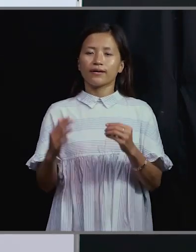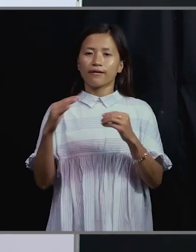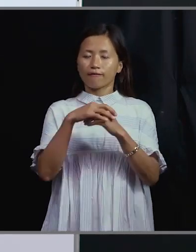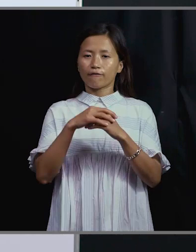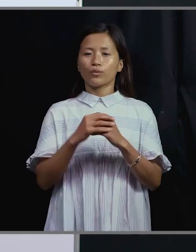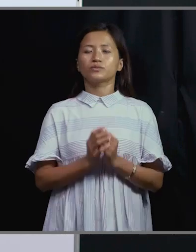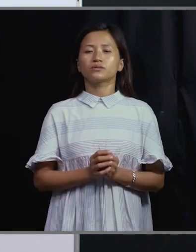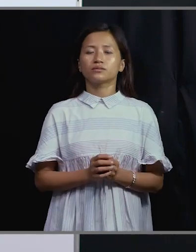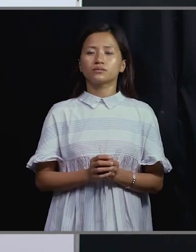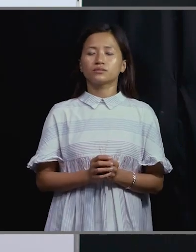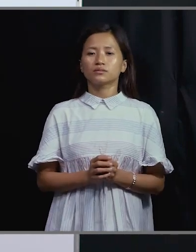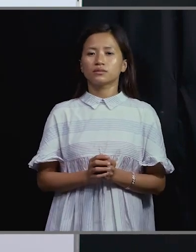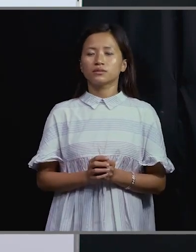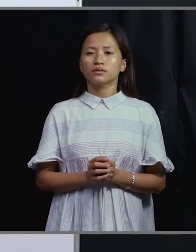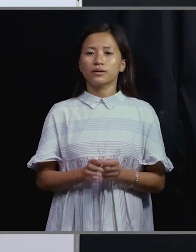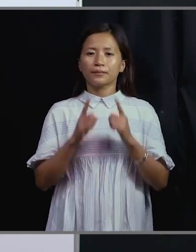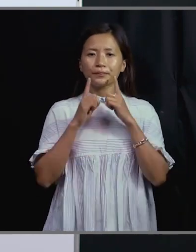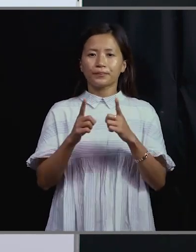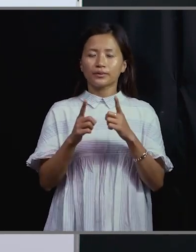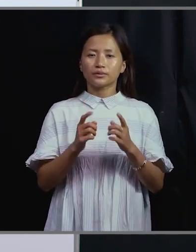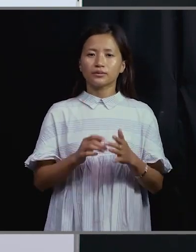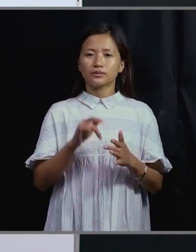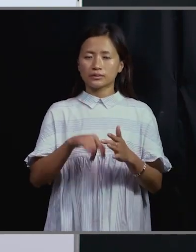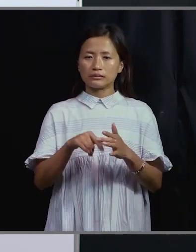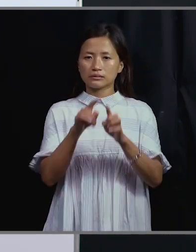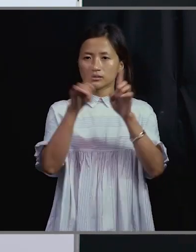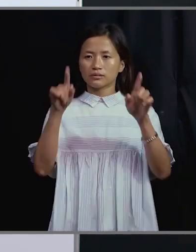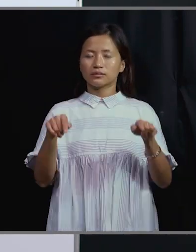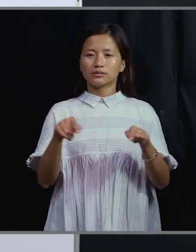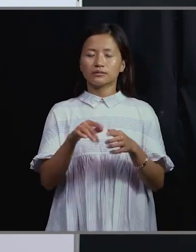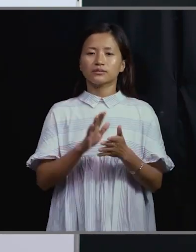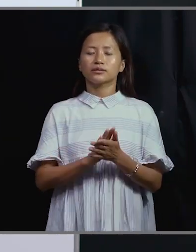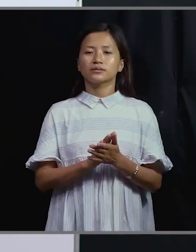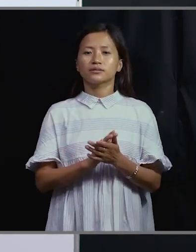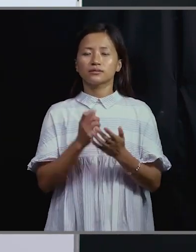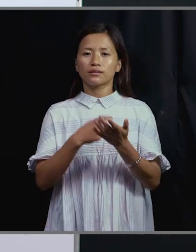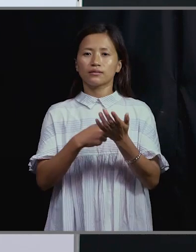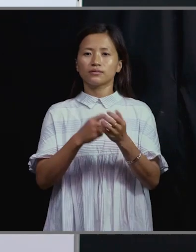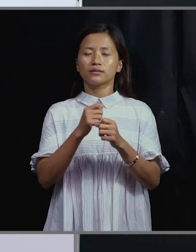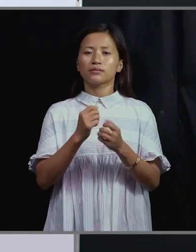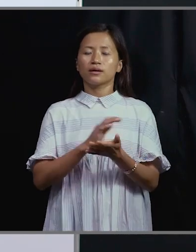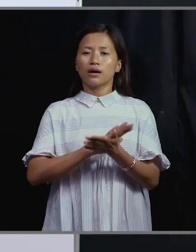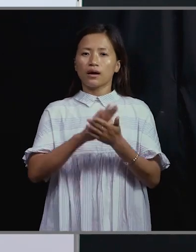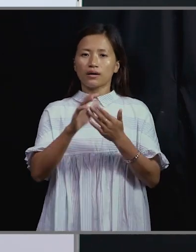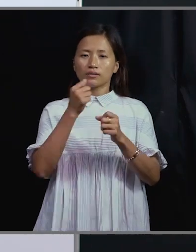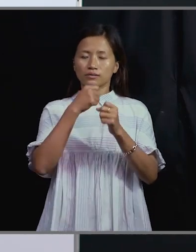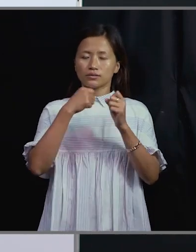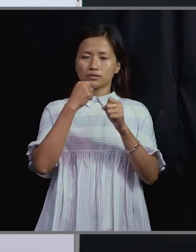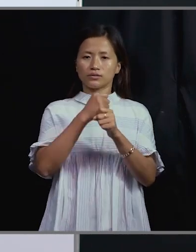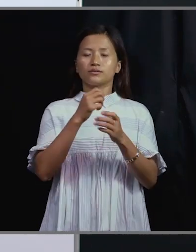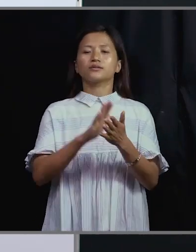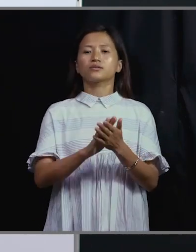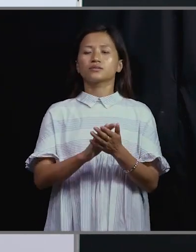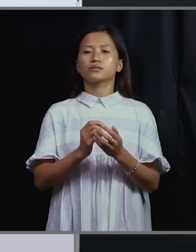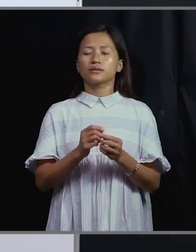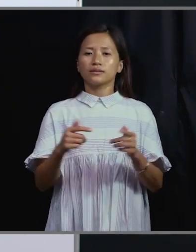group. But in this Grignard reagents, a halogen atom as well as an alkyl